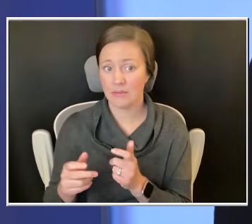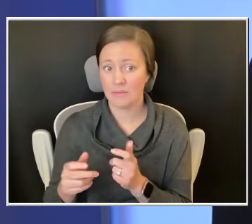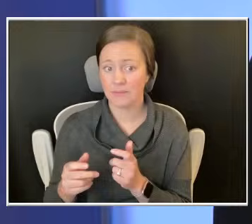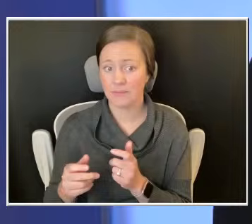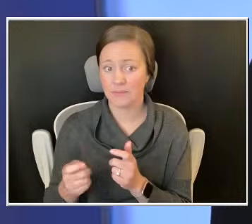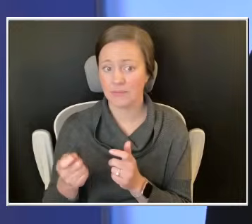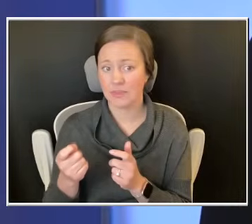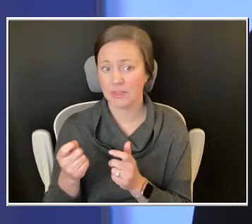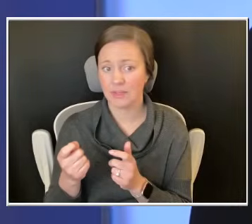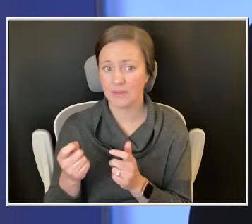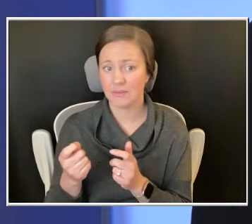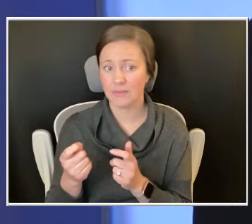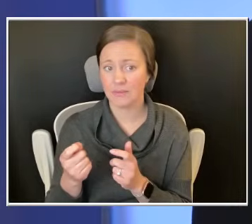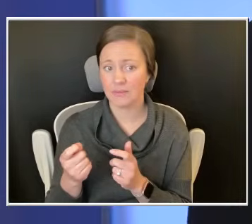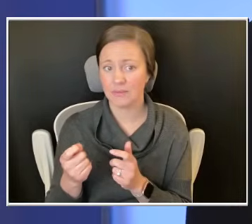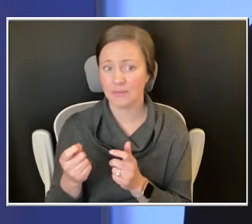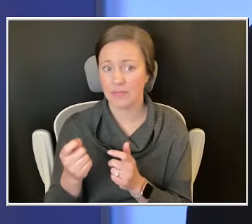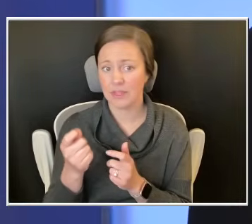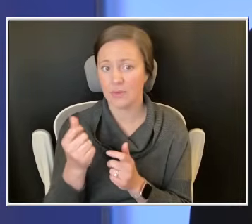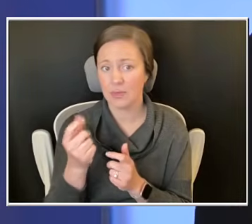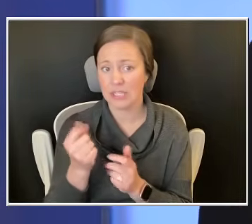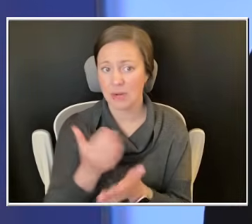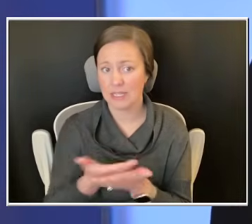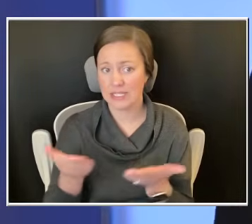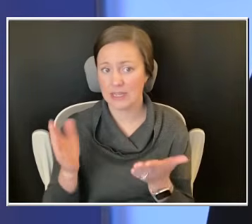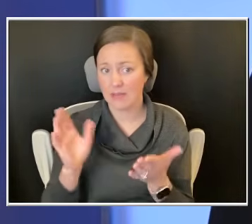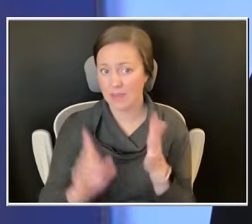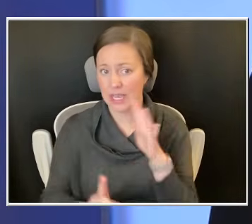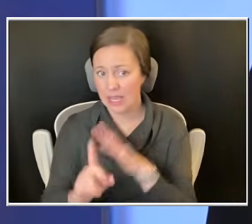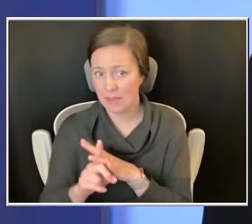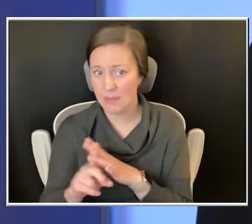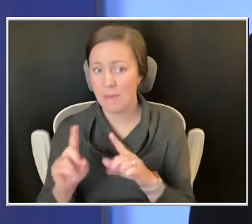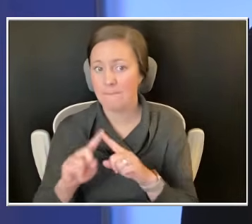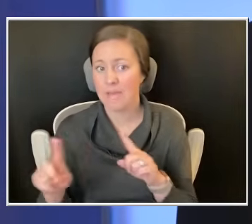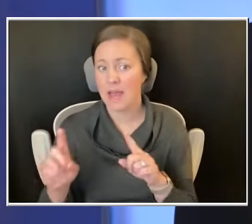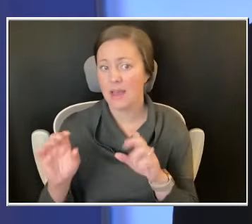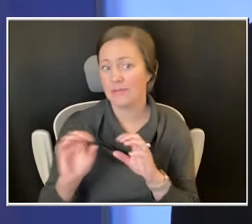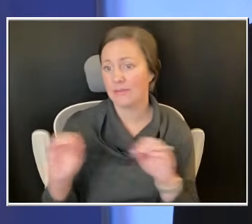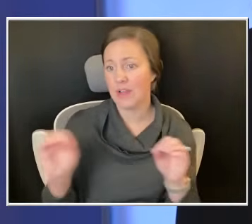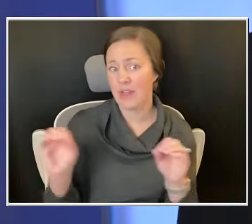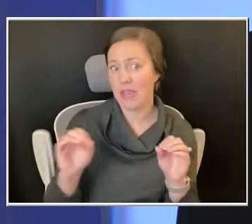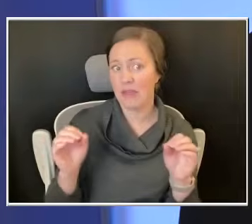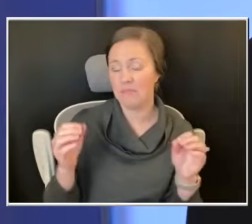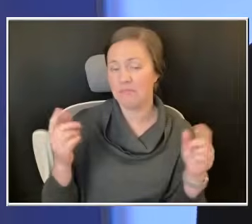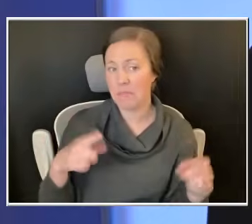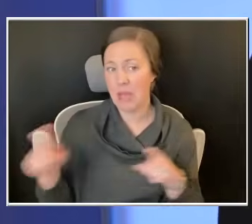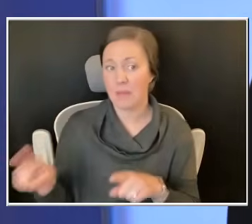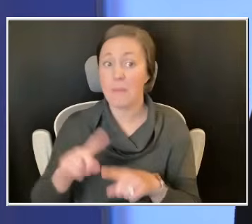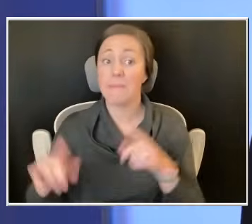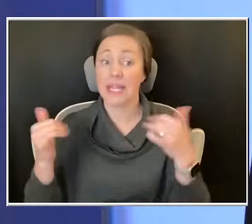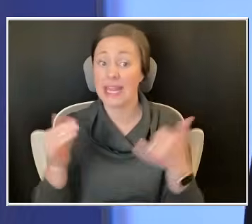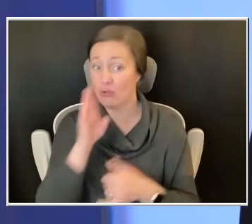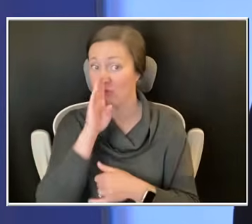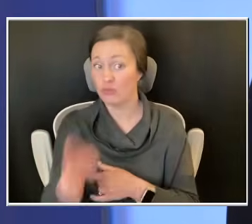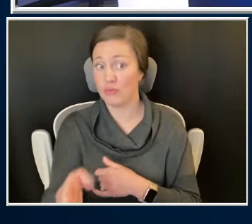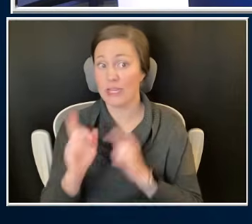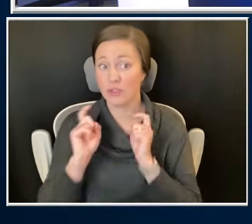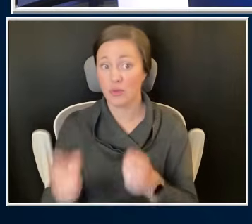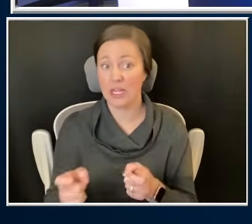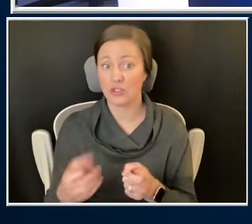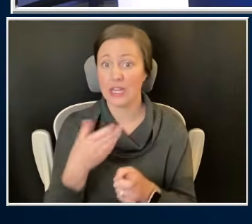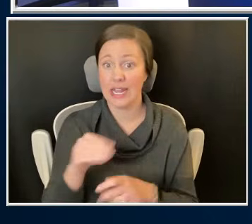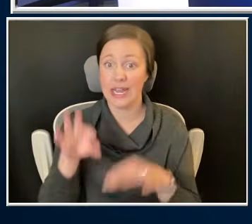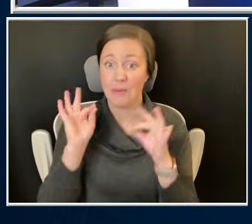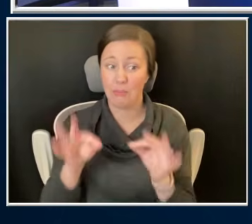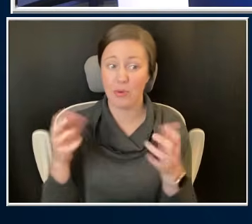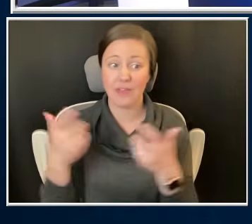of, stuff that had came up, but nothing concrete. And then actually now we have a direct donation for Brie. And a perfect match. Yes.